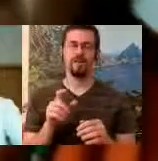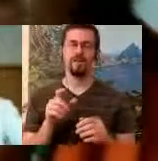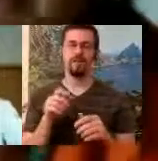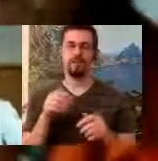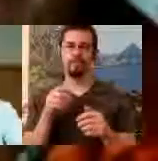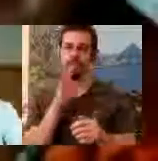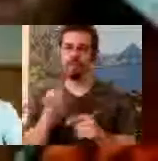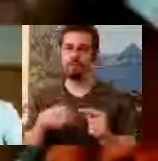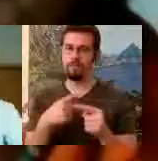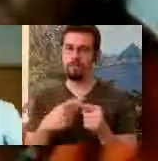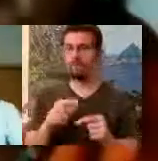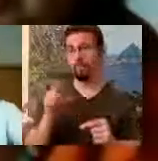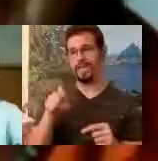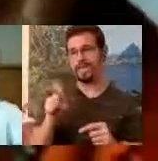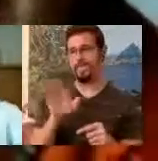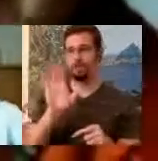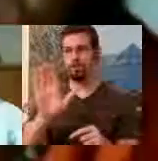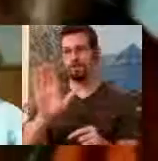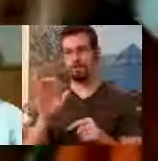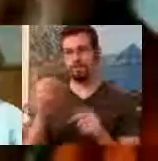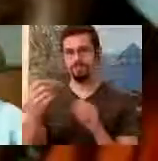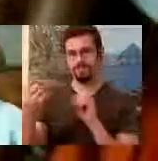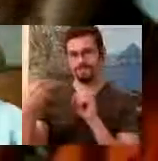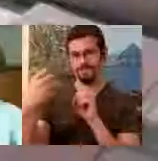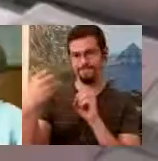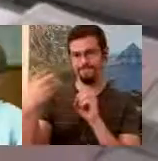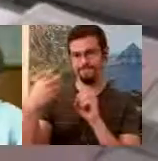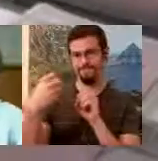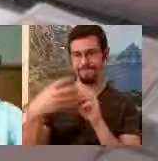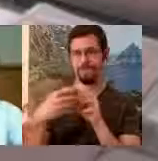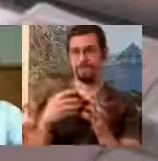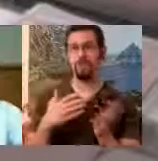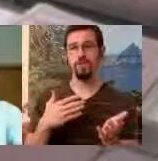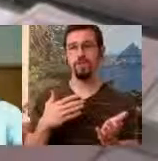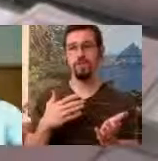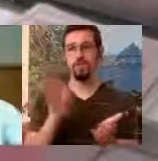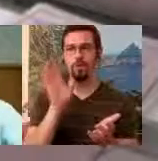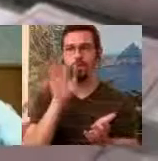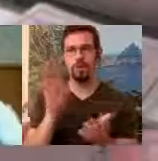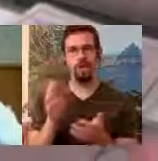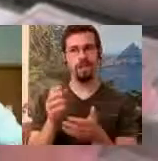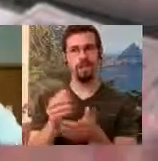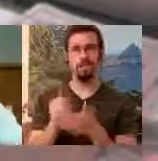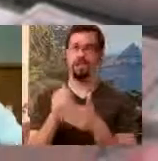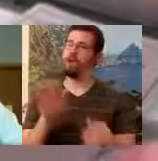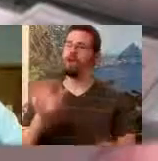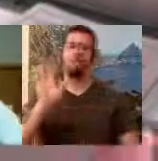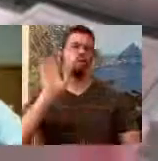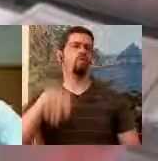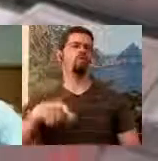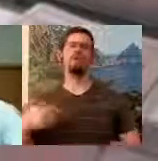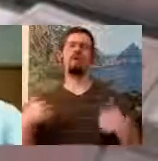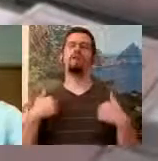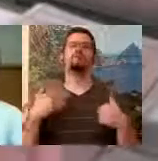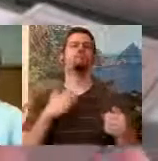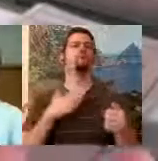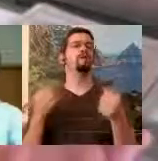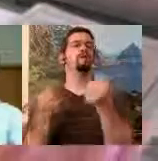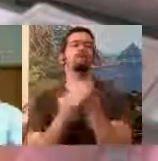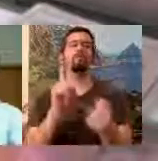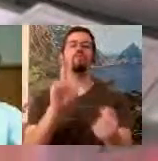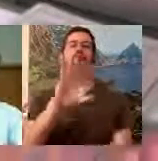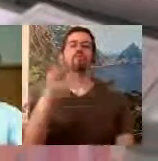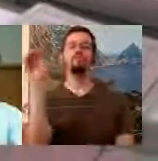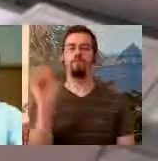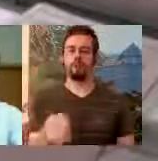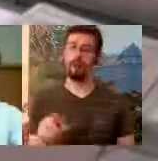will need your support. So be ready for us. Well, you've got my support 100%, and it's all to our advantage,